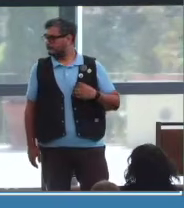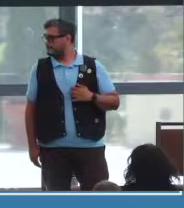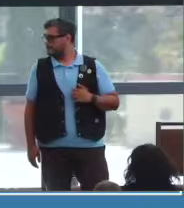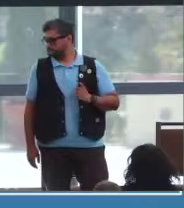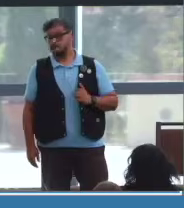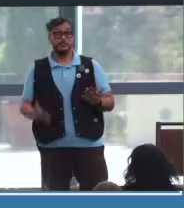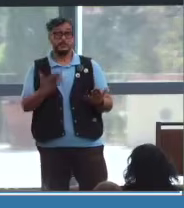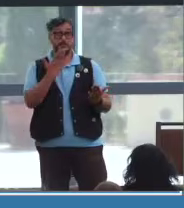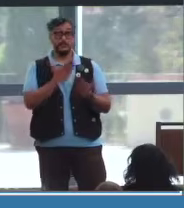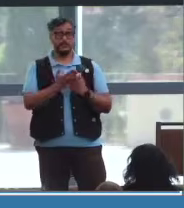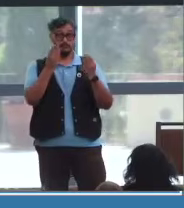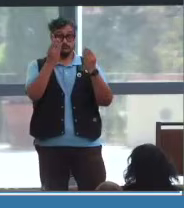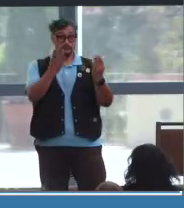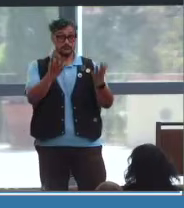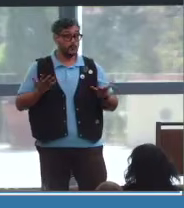The good news is